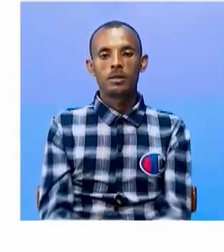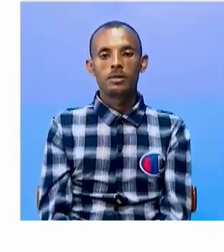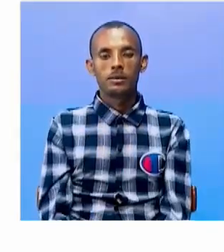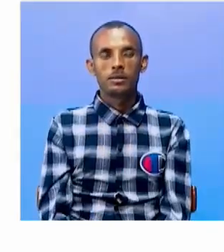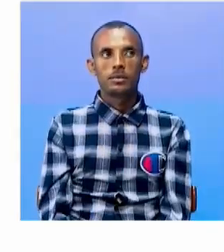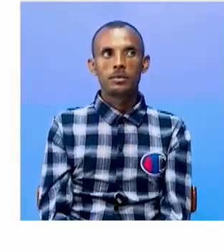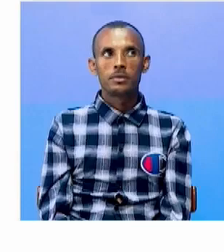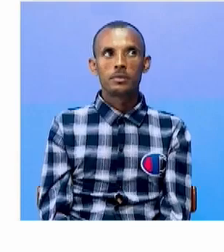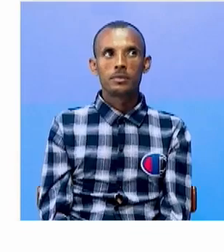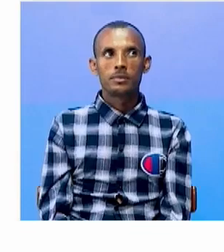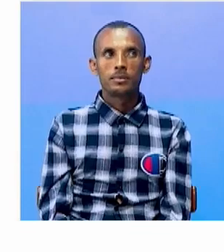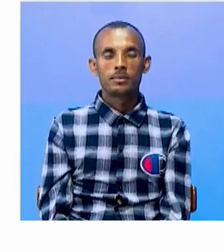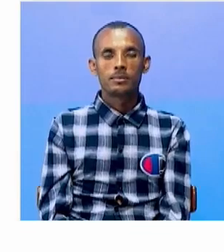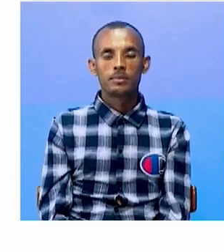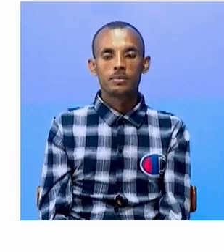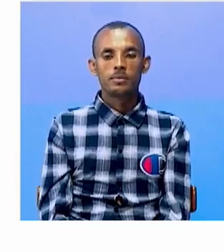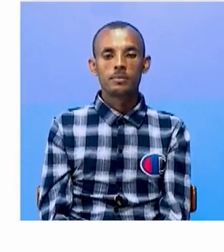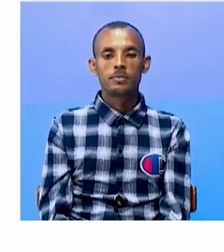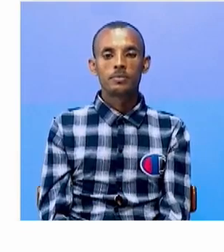Example.